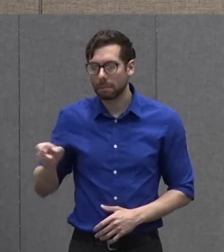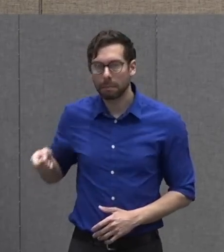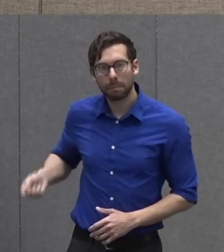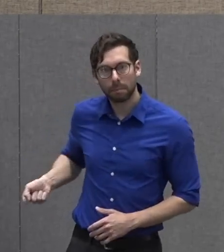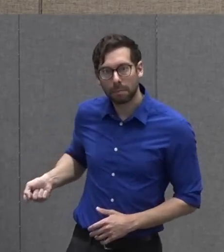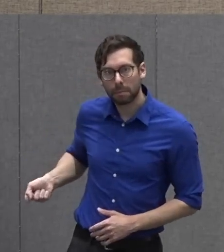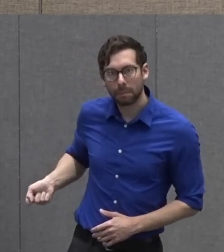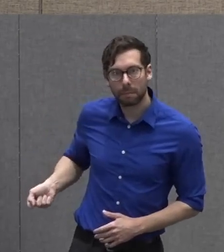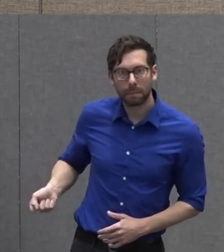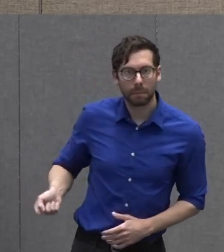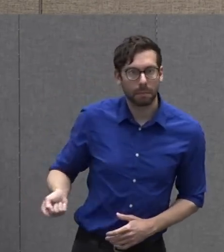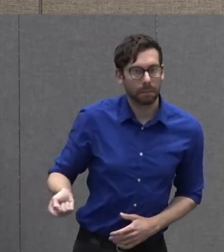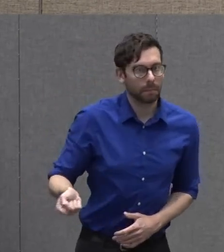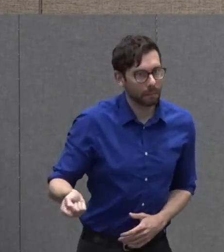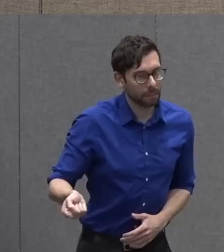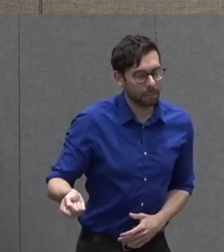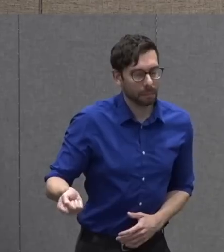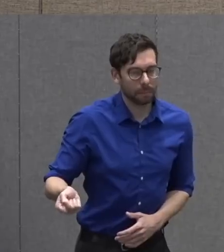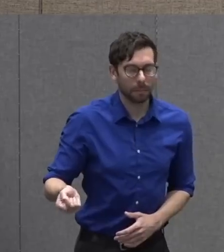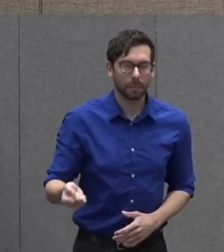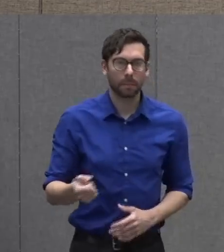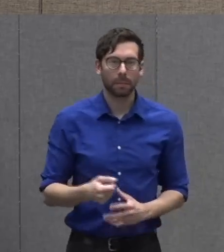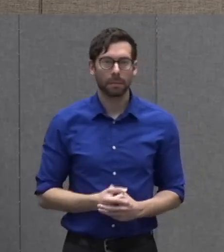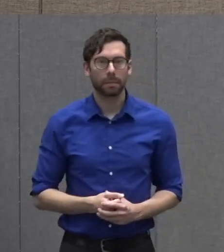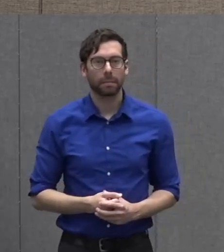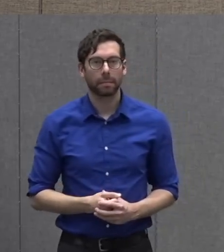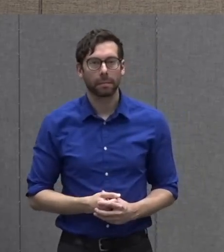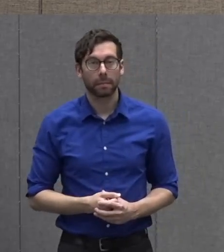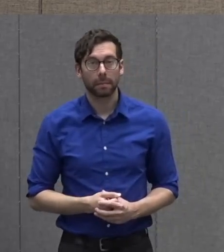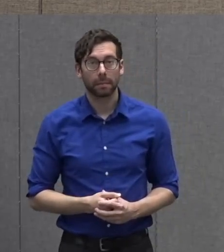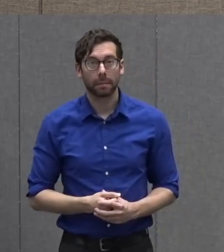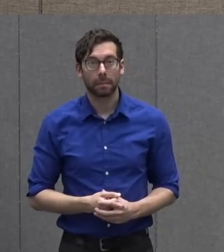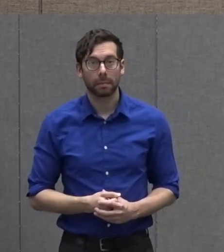forward. What about